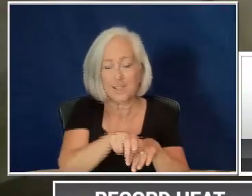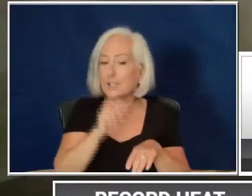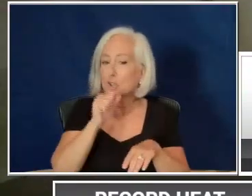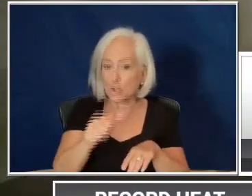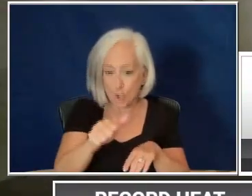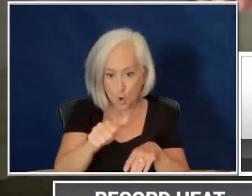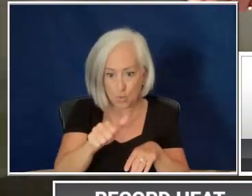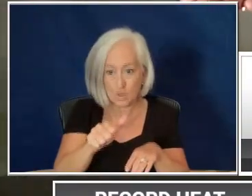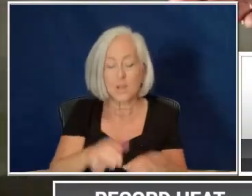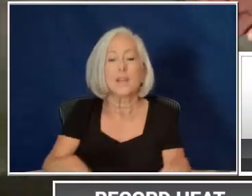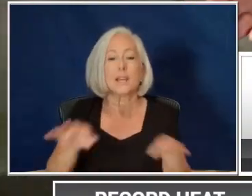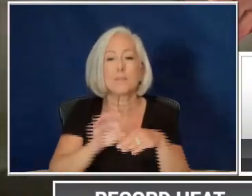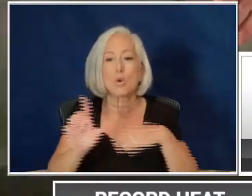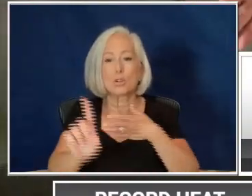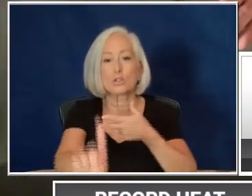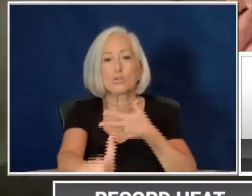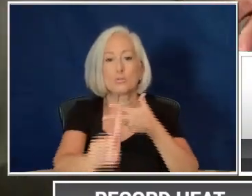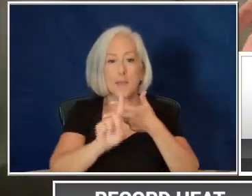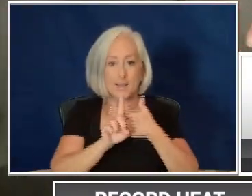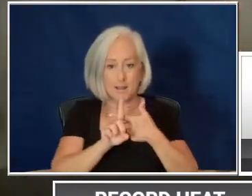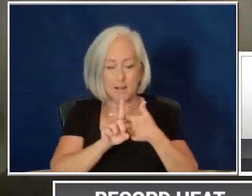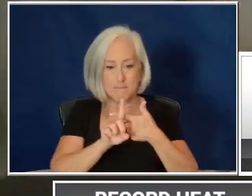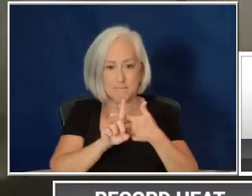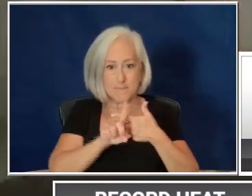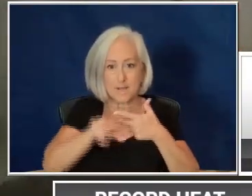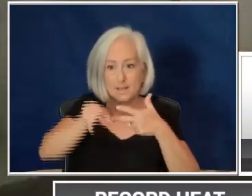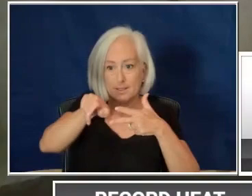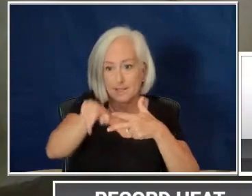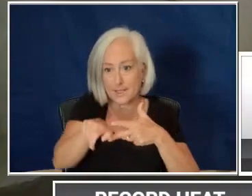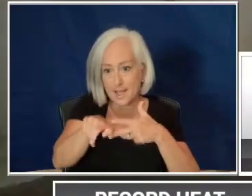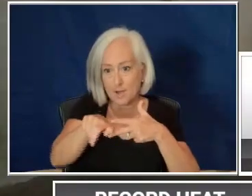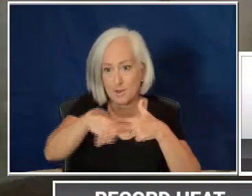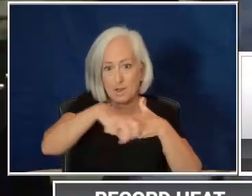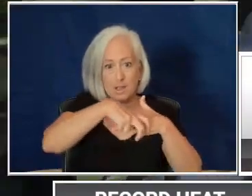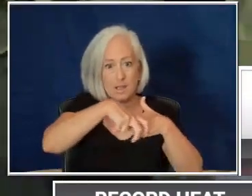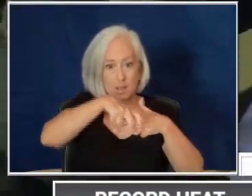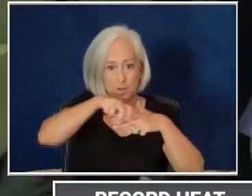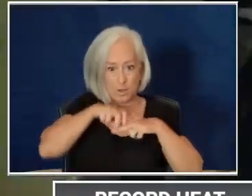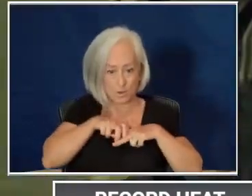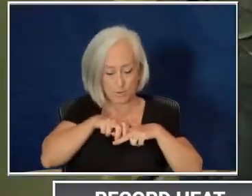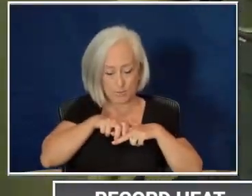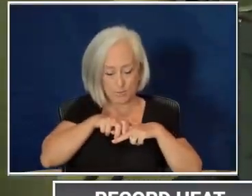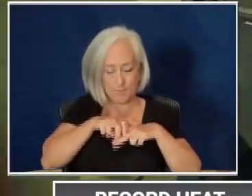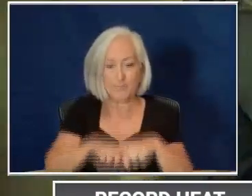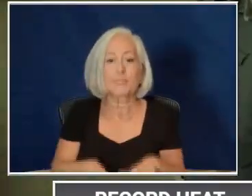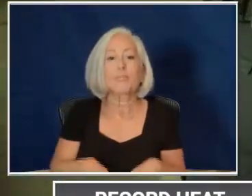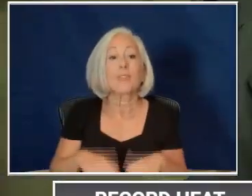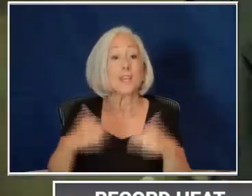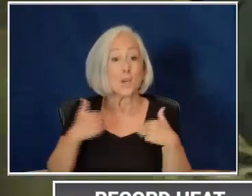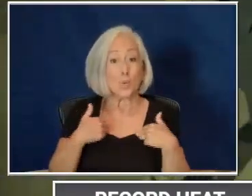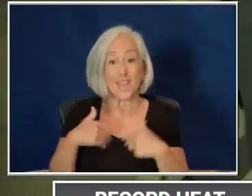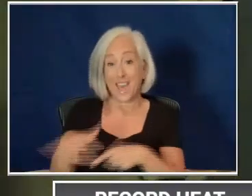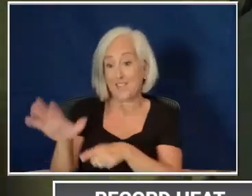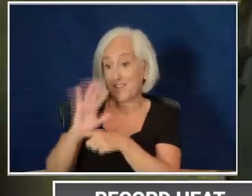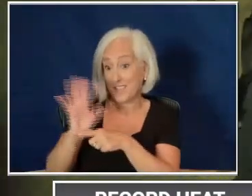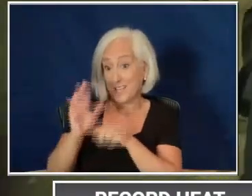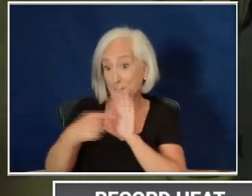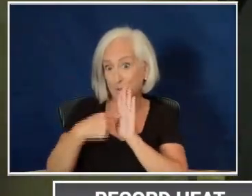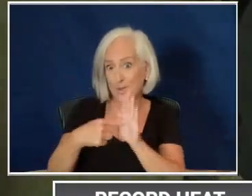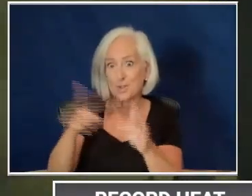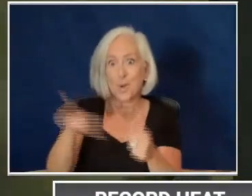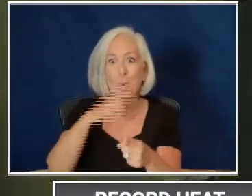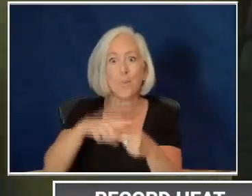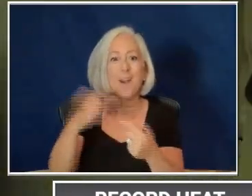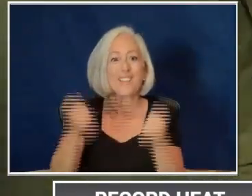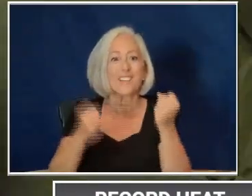donation, and we're going to be taking some questions from our audience as well. We also have video of when this car was first delivered here. It was such a special day. So we're going to bring